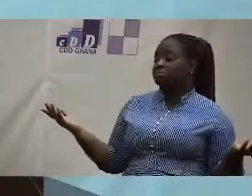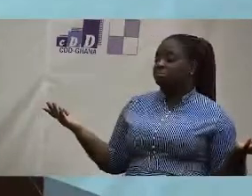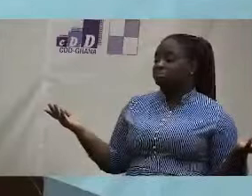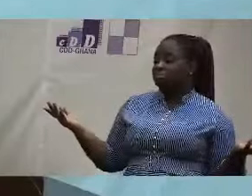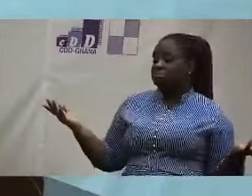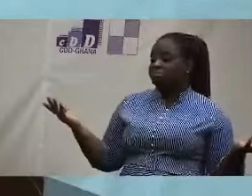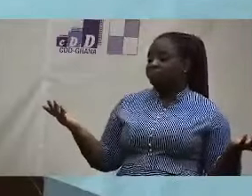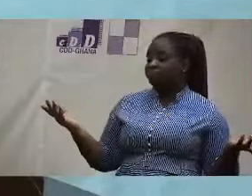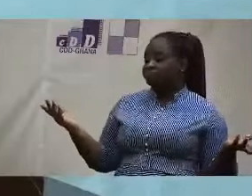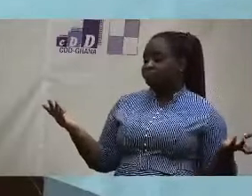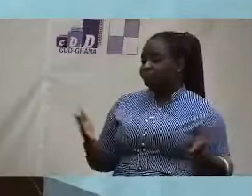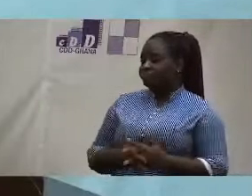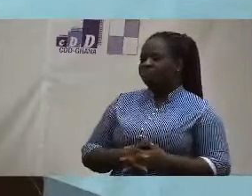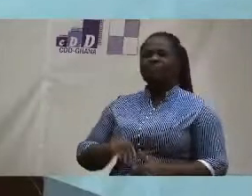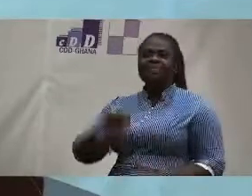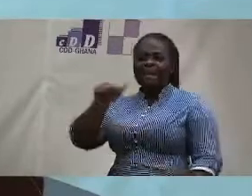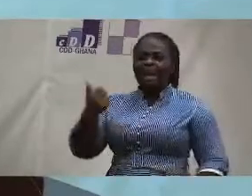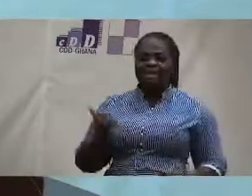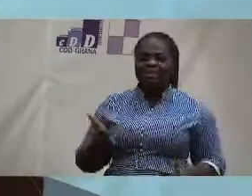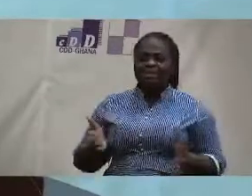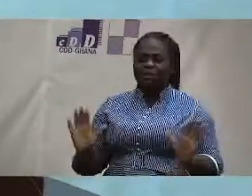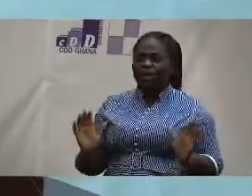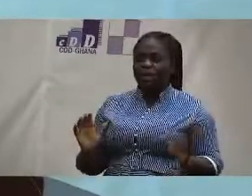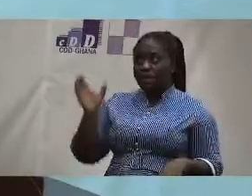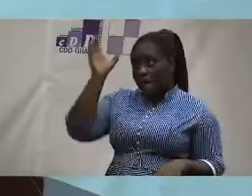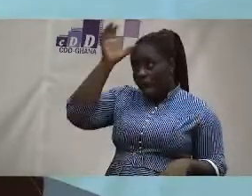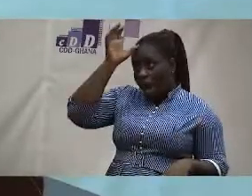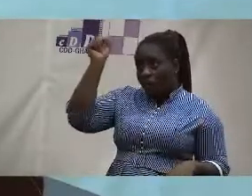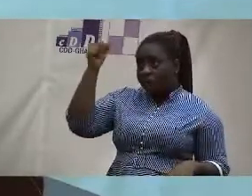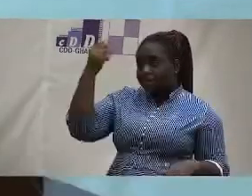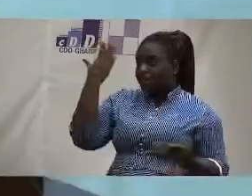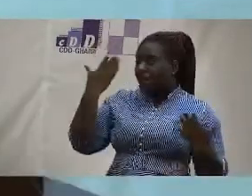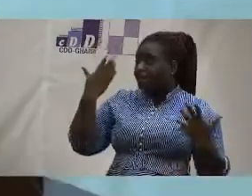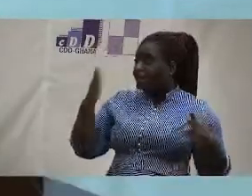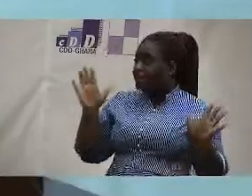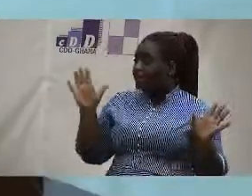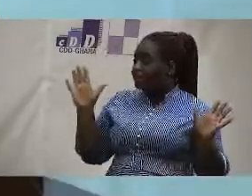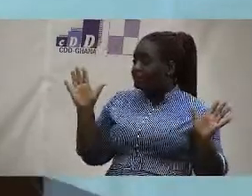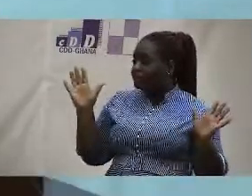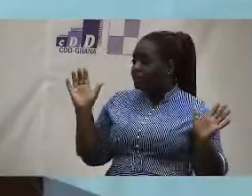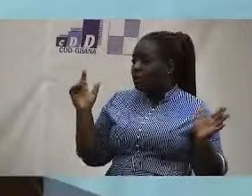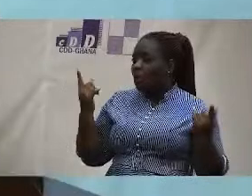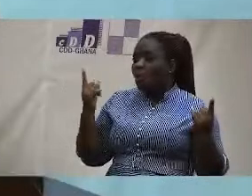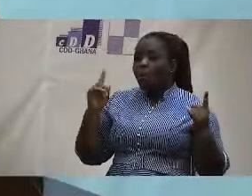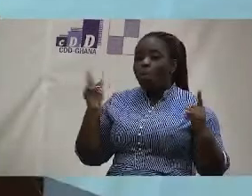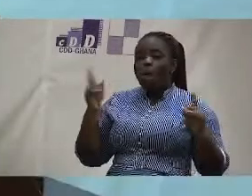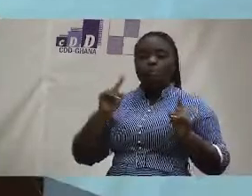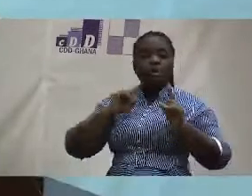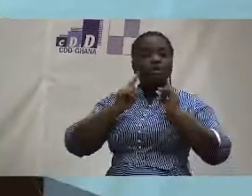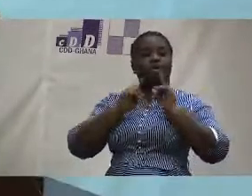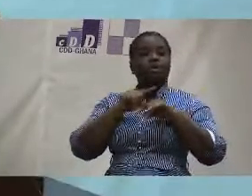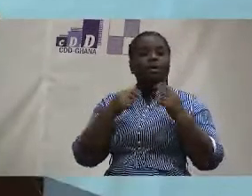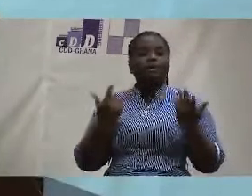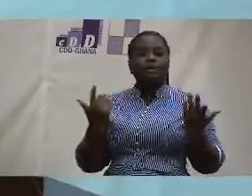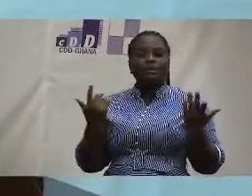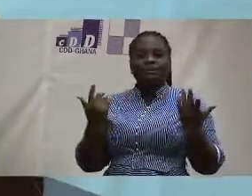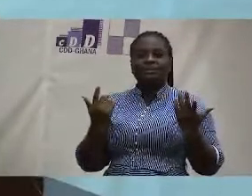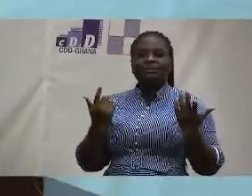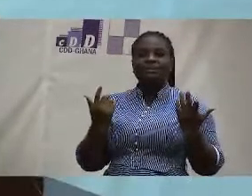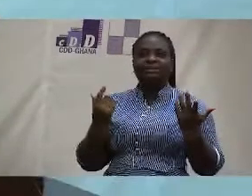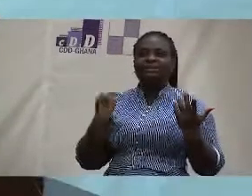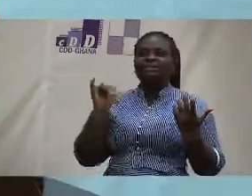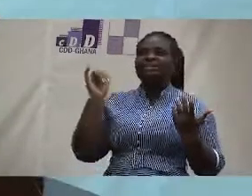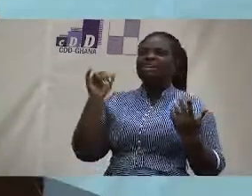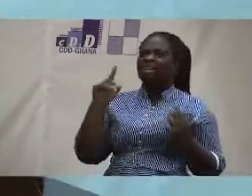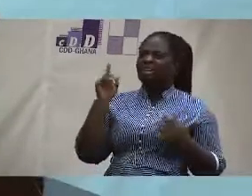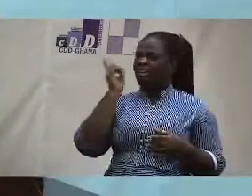our citizens. Another way this, of course, has also been done is when they talk in terms of, yes,